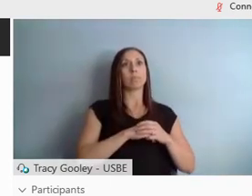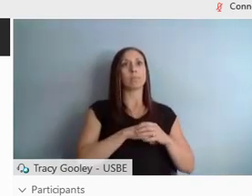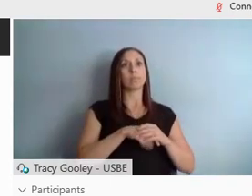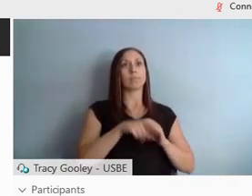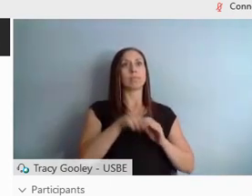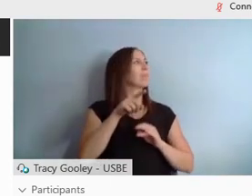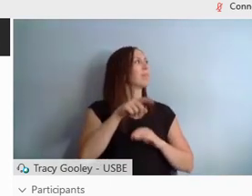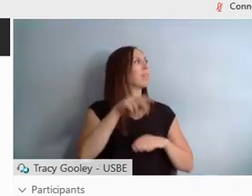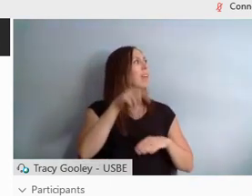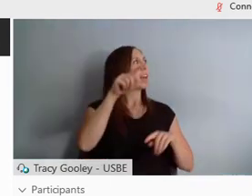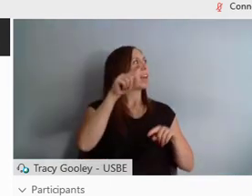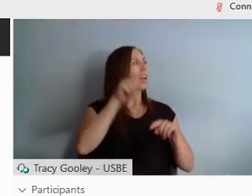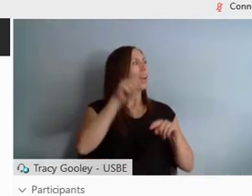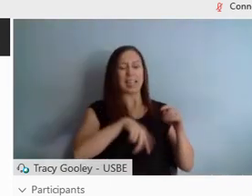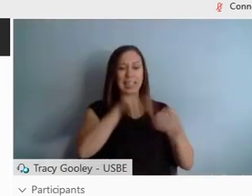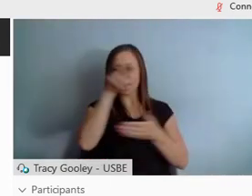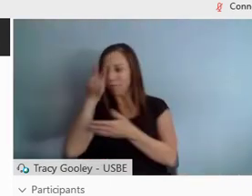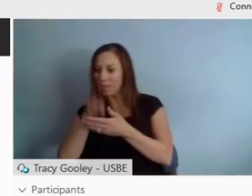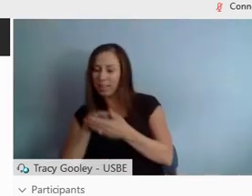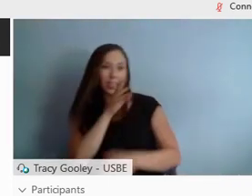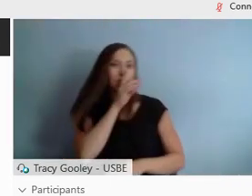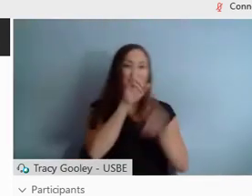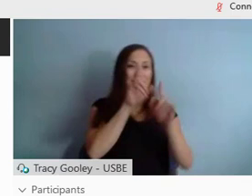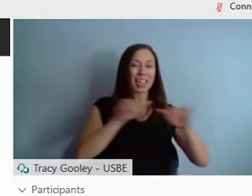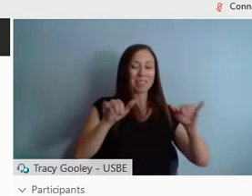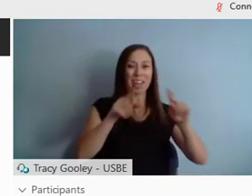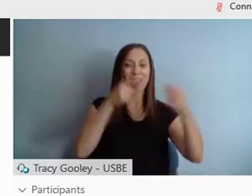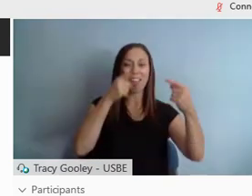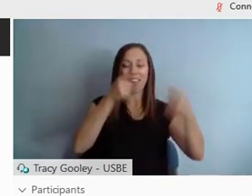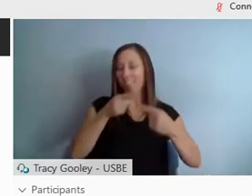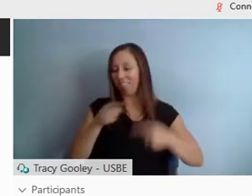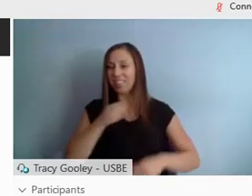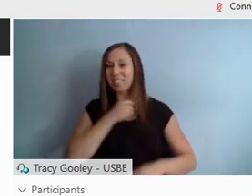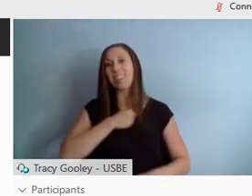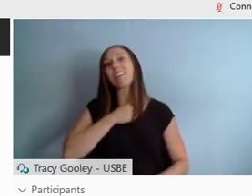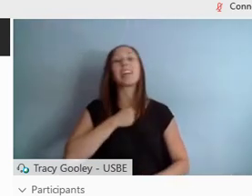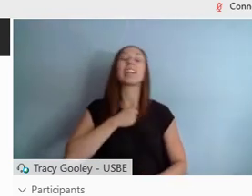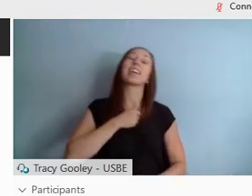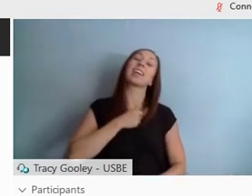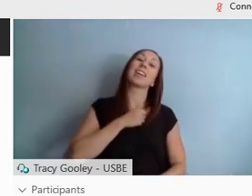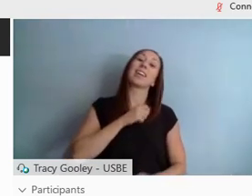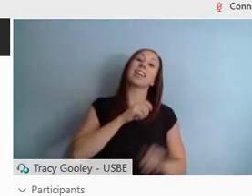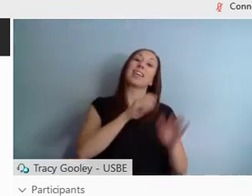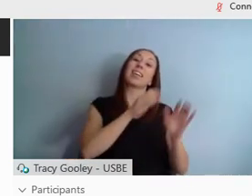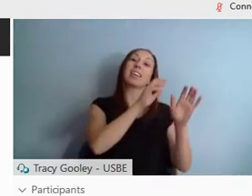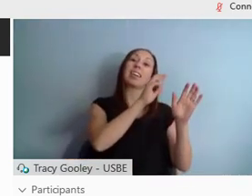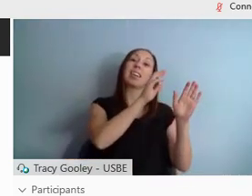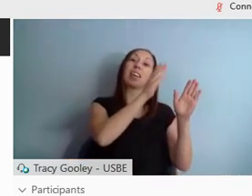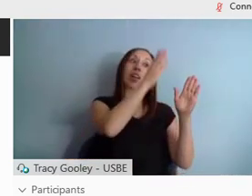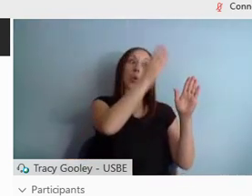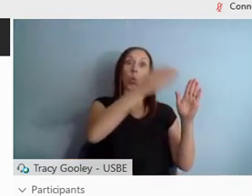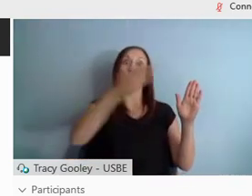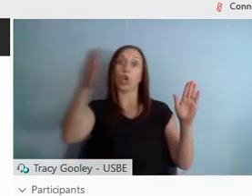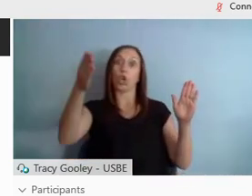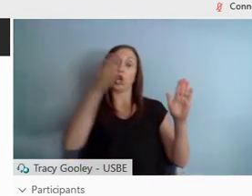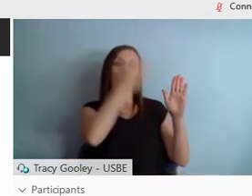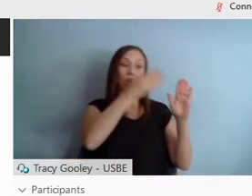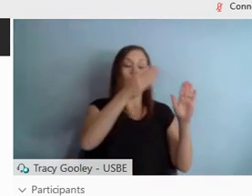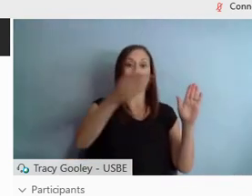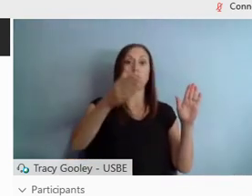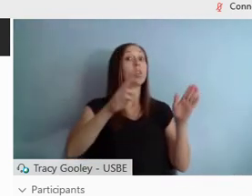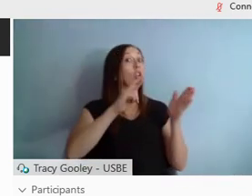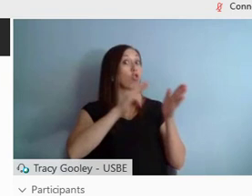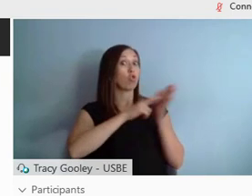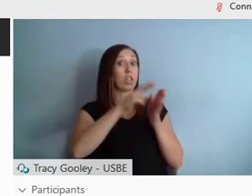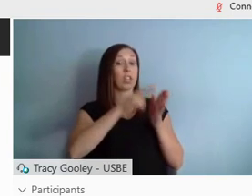can't read the chat box and talk at the same time. Oh, that's hard. The set of letters, they're ordered in a way that research